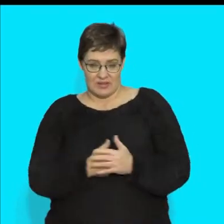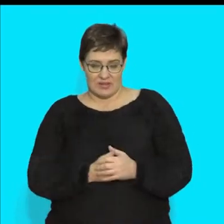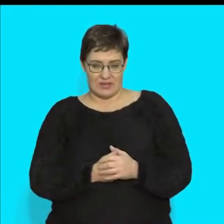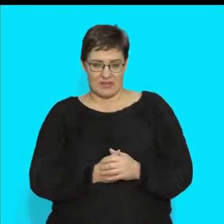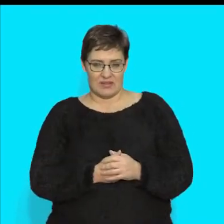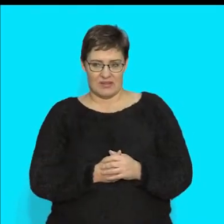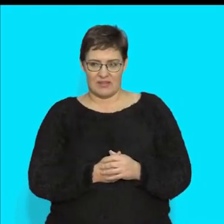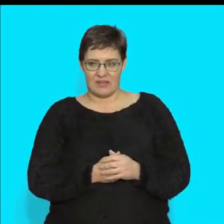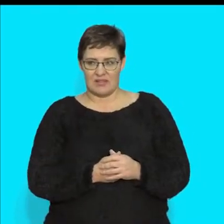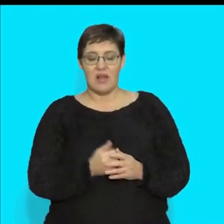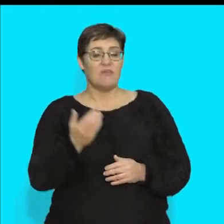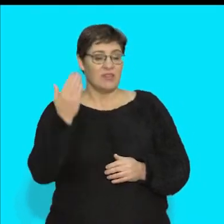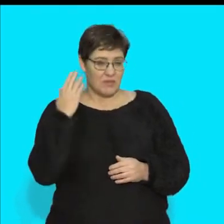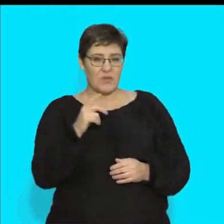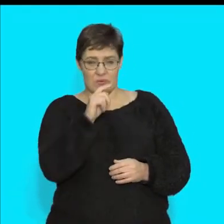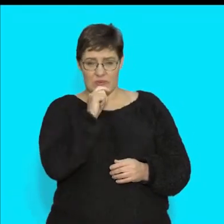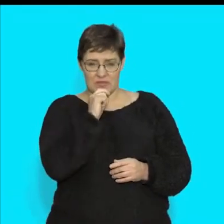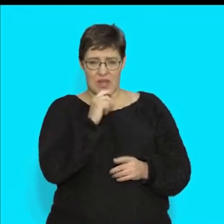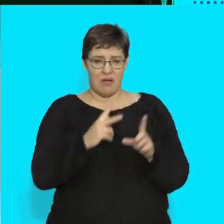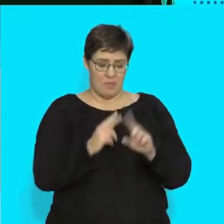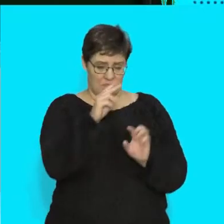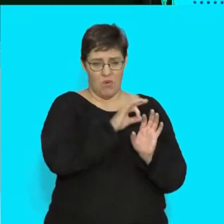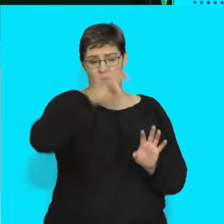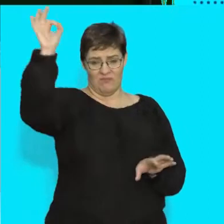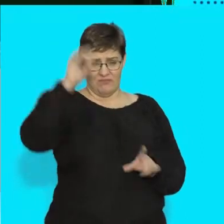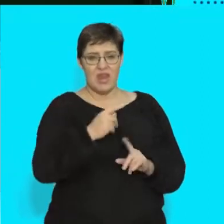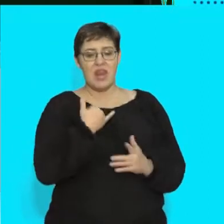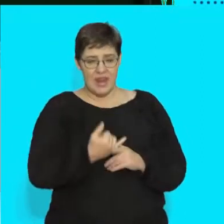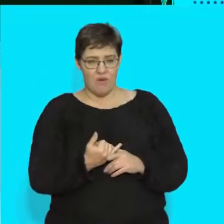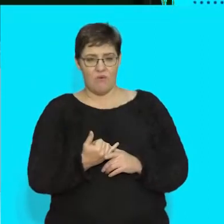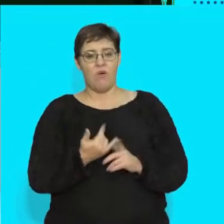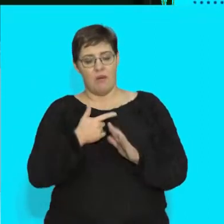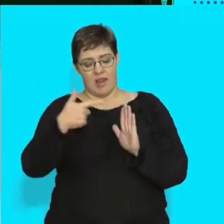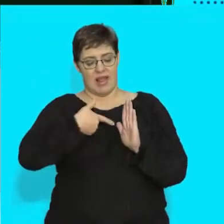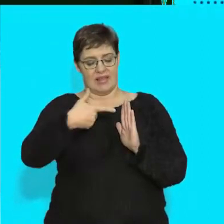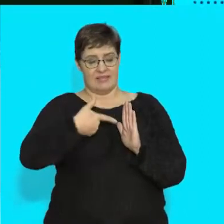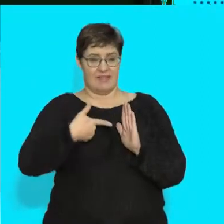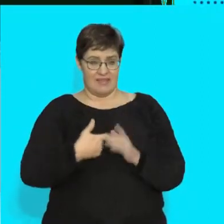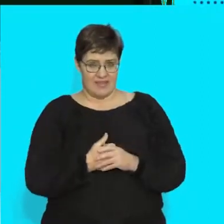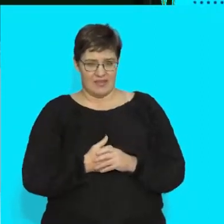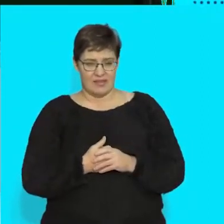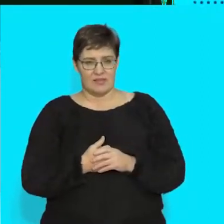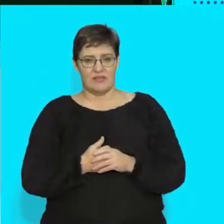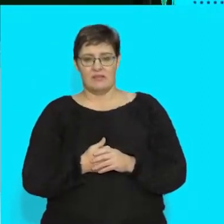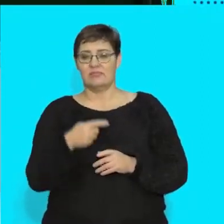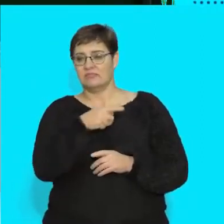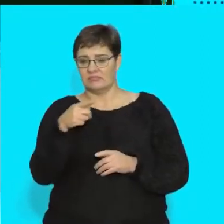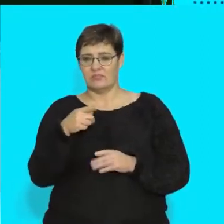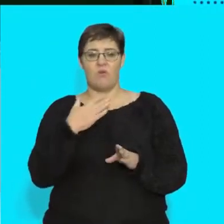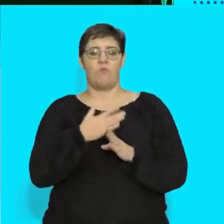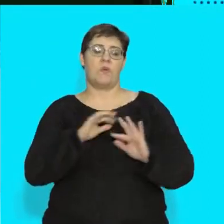body. Quite a while back, you used to have them cut out, and now they can actually laser it, all right, and get